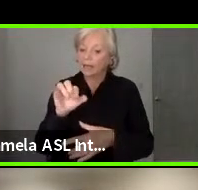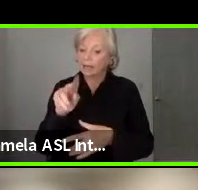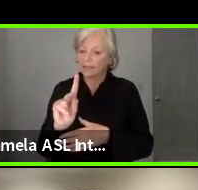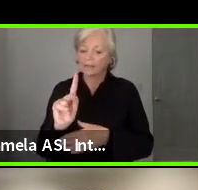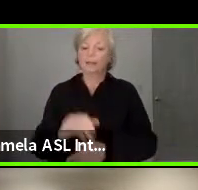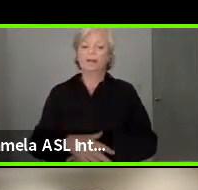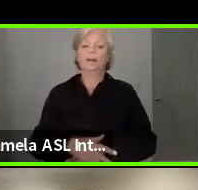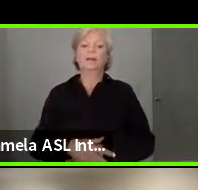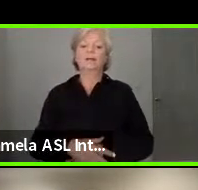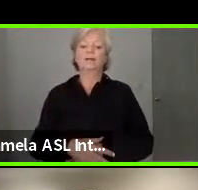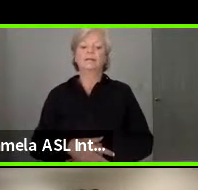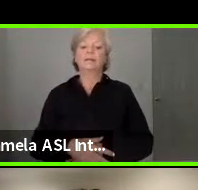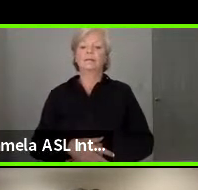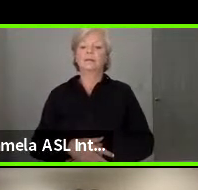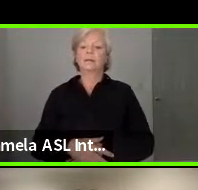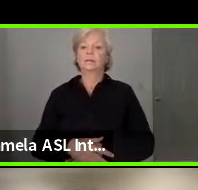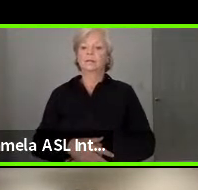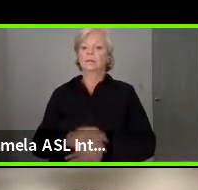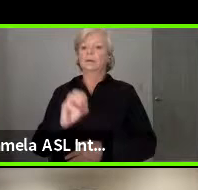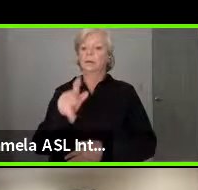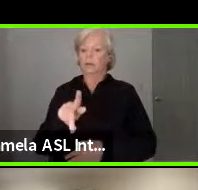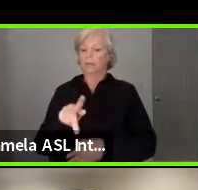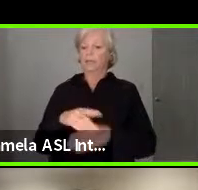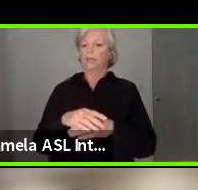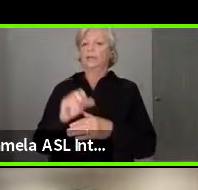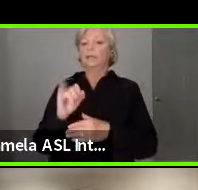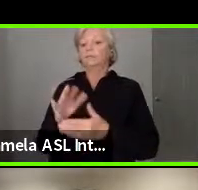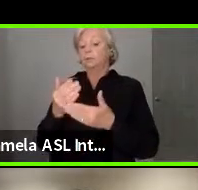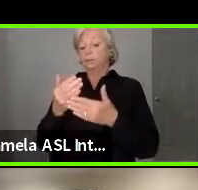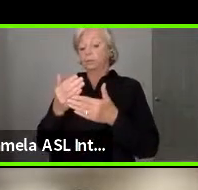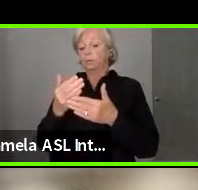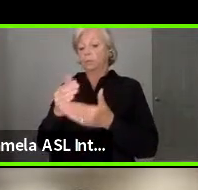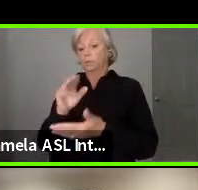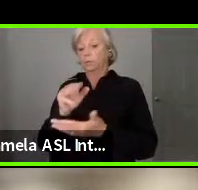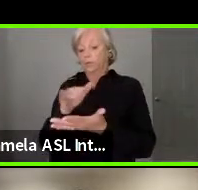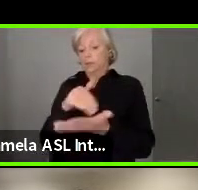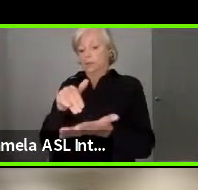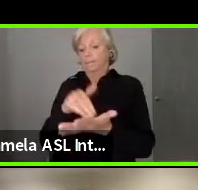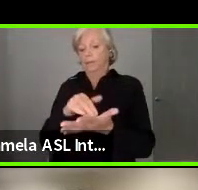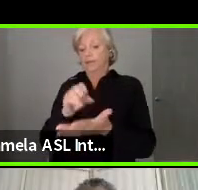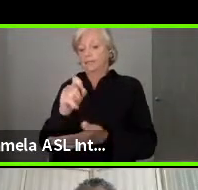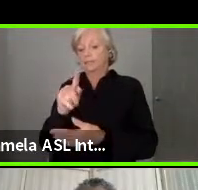So, I mean, if you go to the main site, you go to the vaccine page.